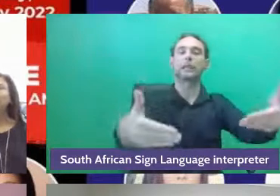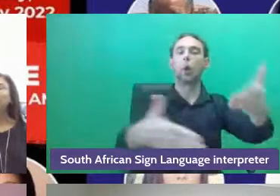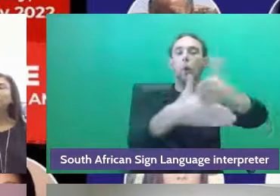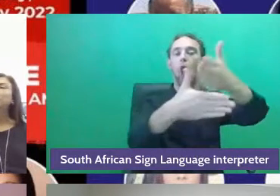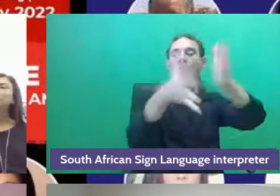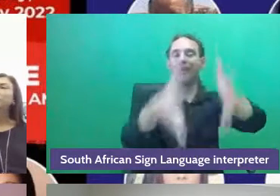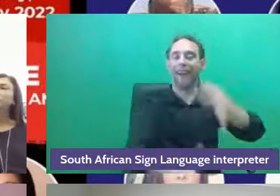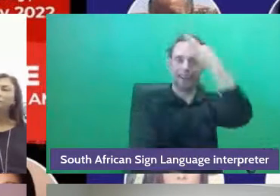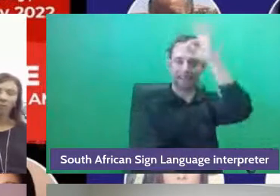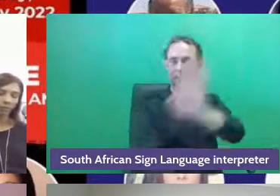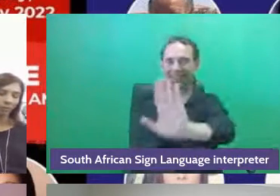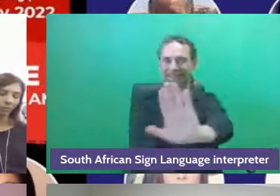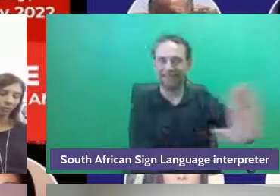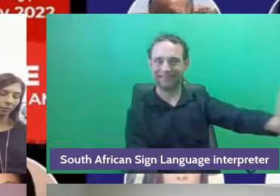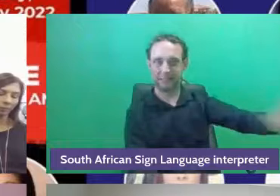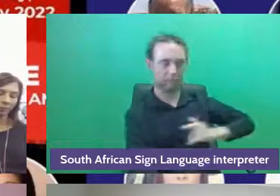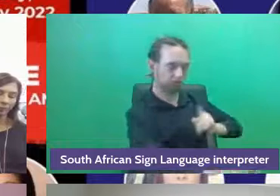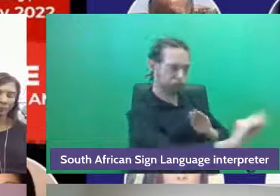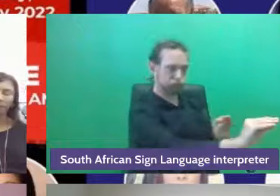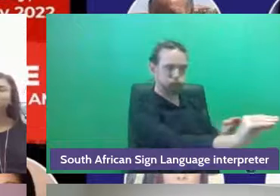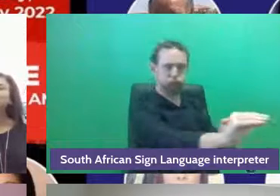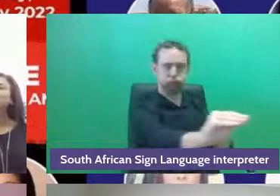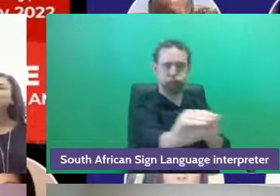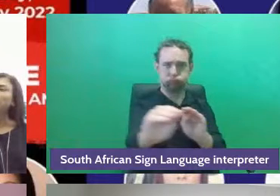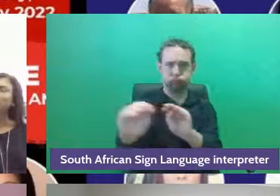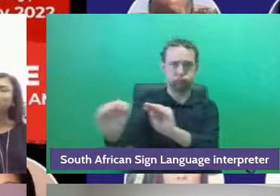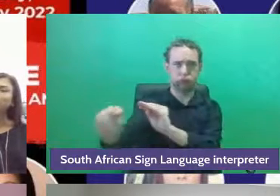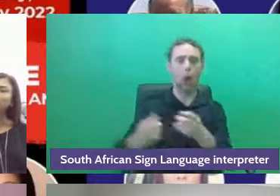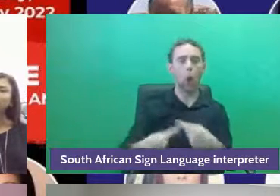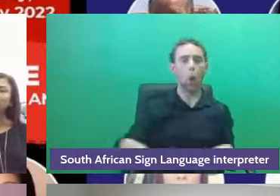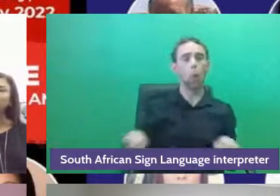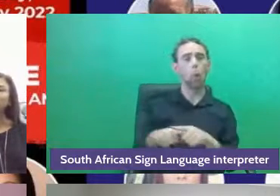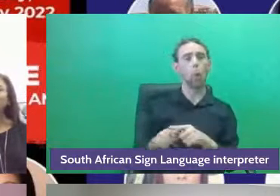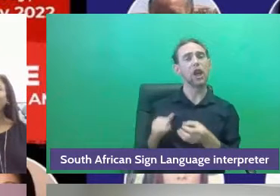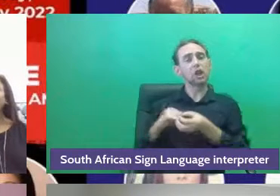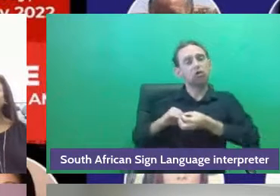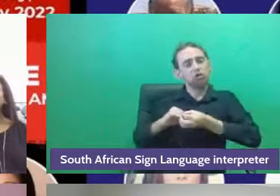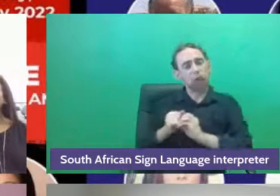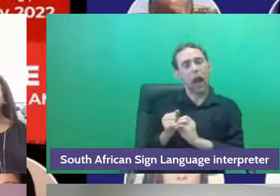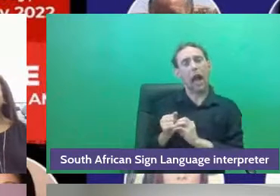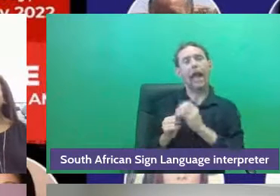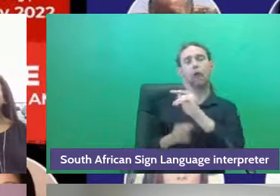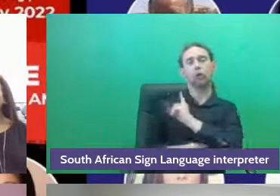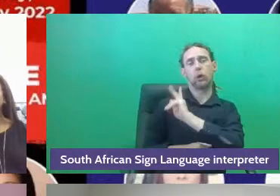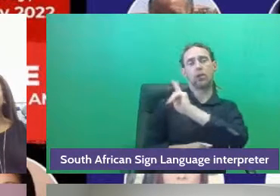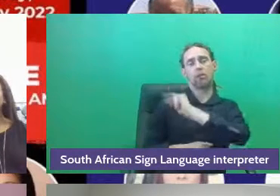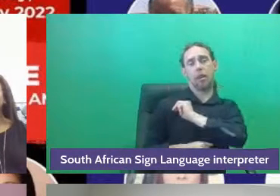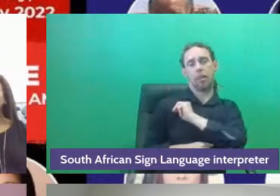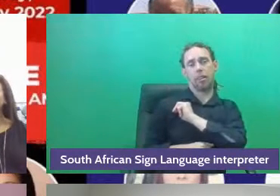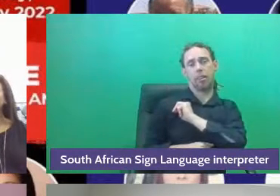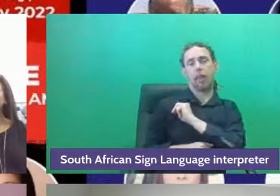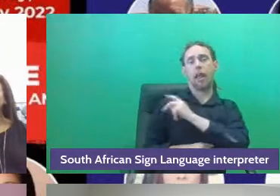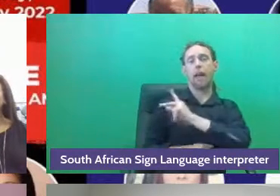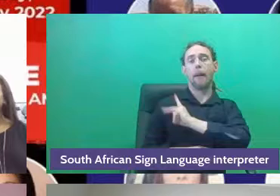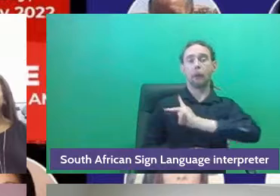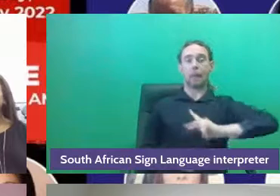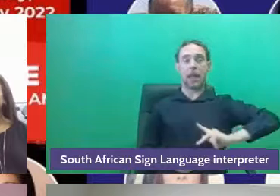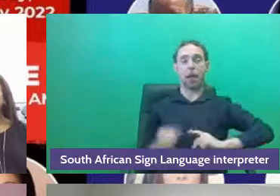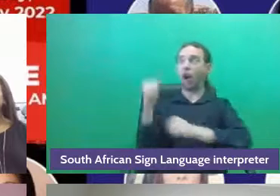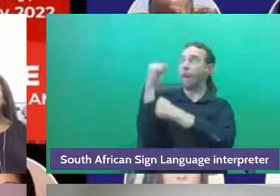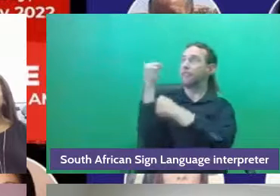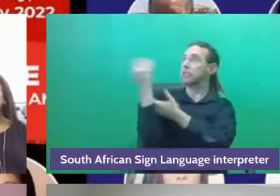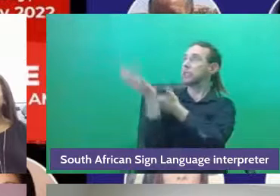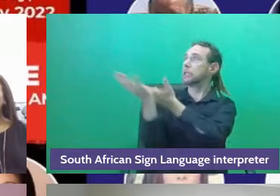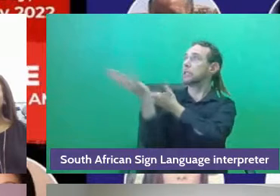trying to negotiate through the Office of the Premier in KZN that all frontline